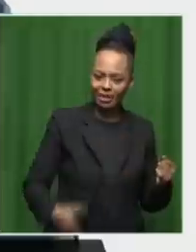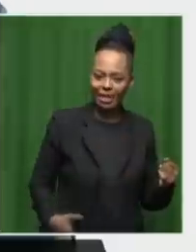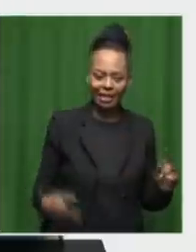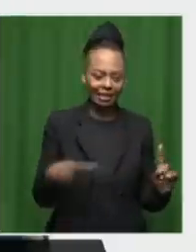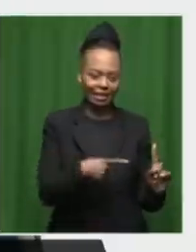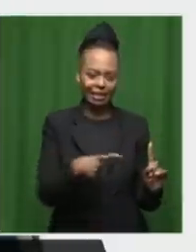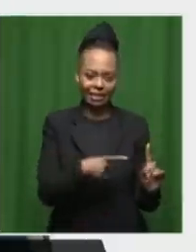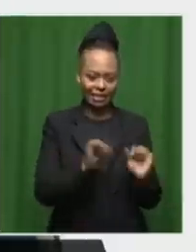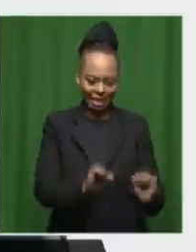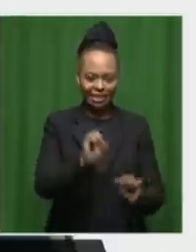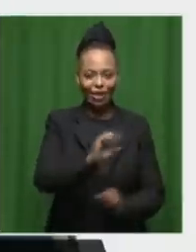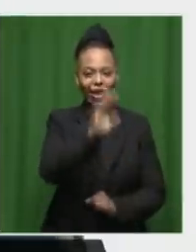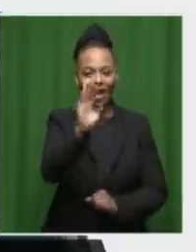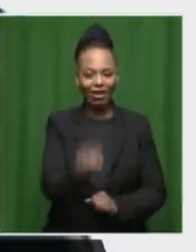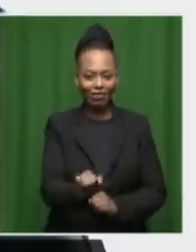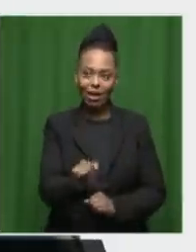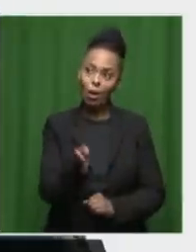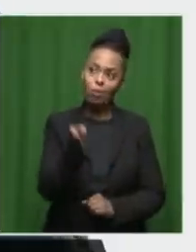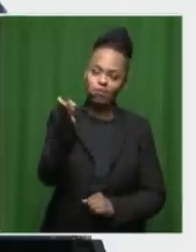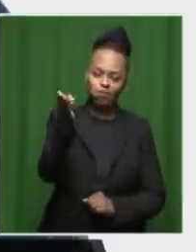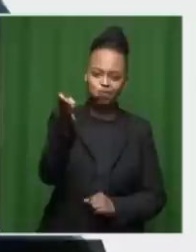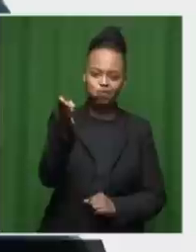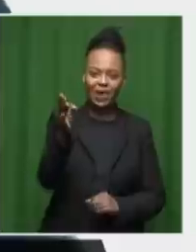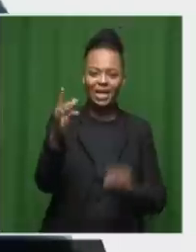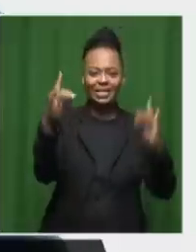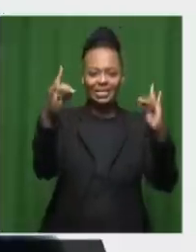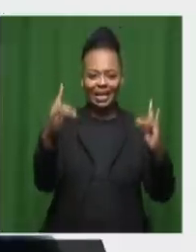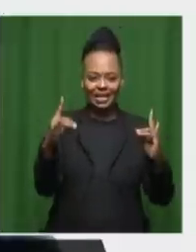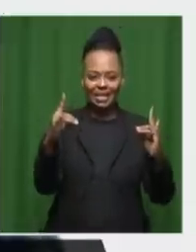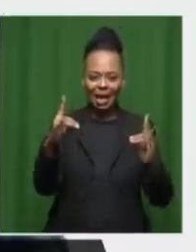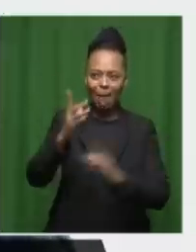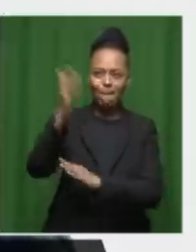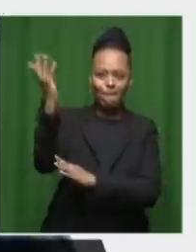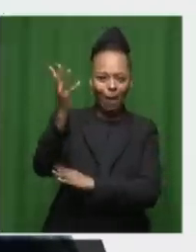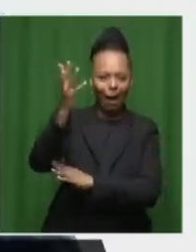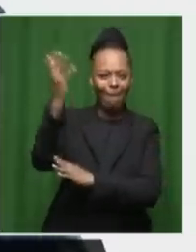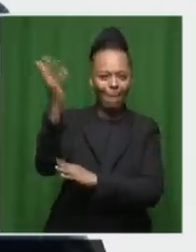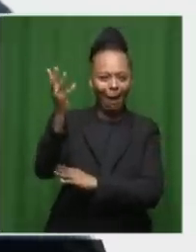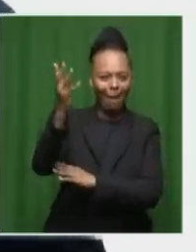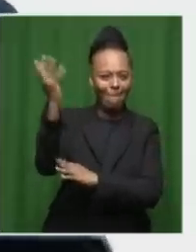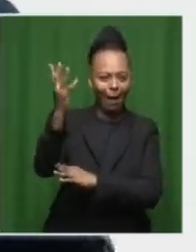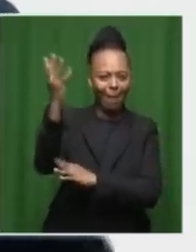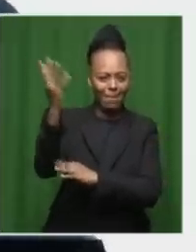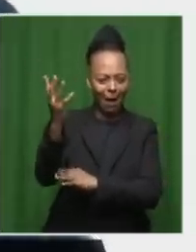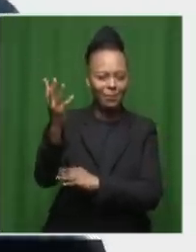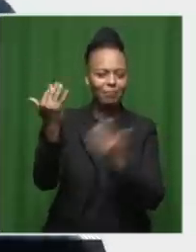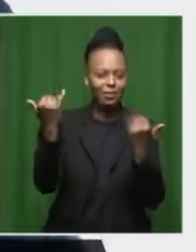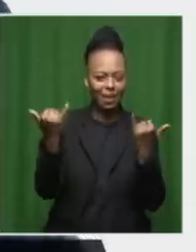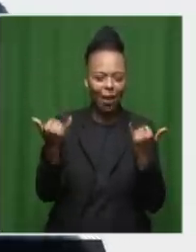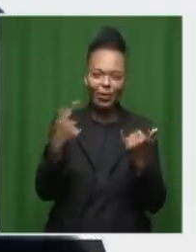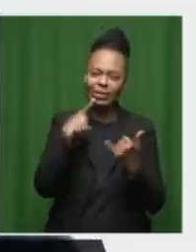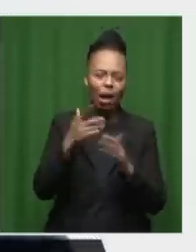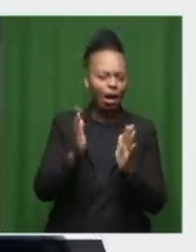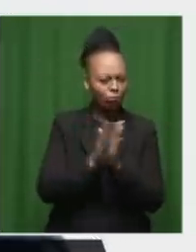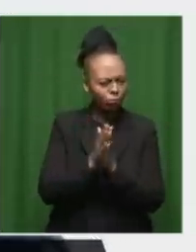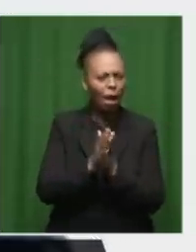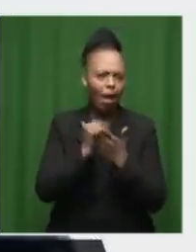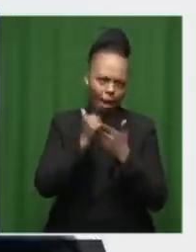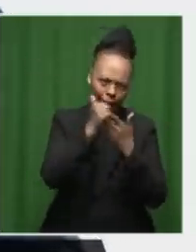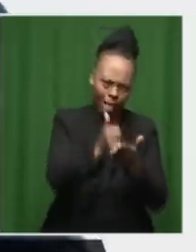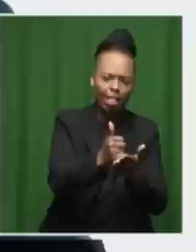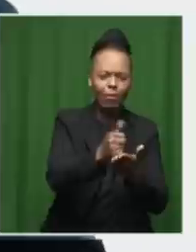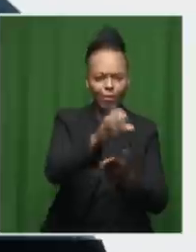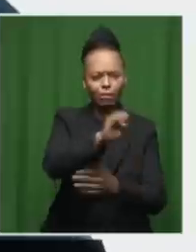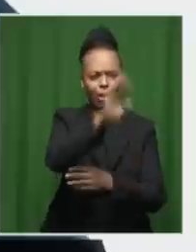there at the stadium. He like eventually mentioned that they're willing to help, you know, Netball in South Africa to build